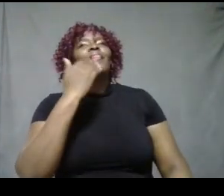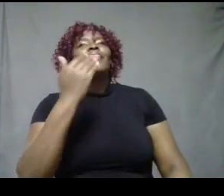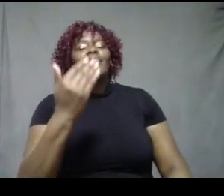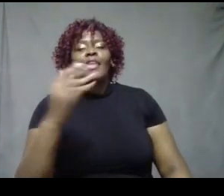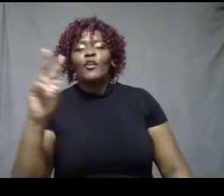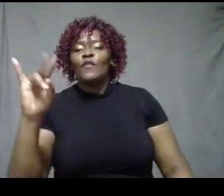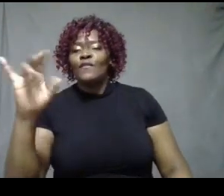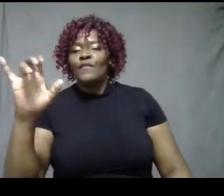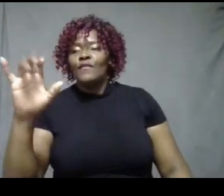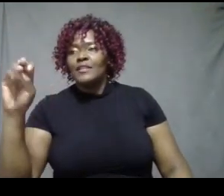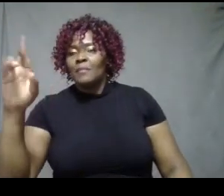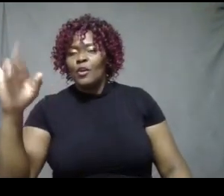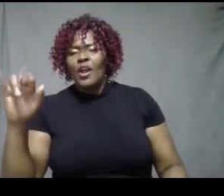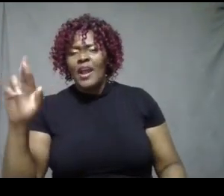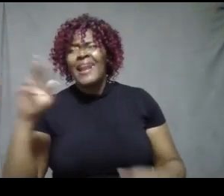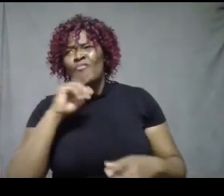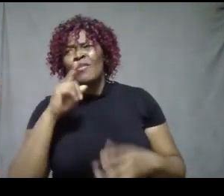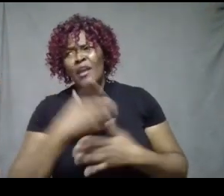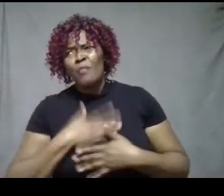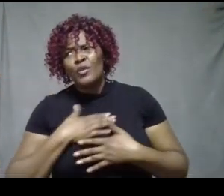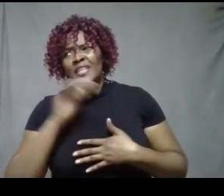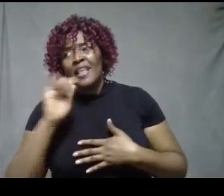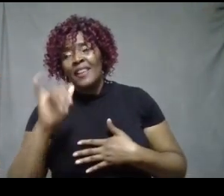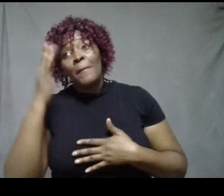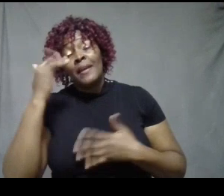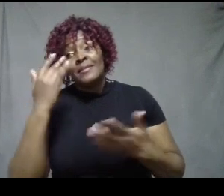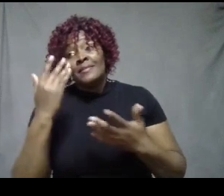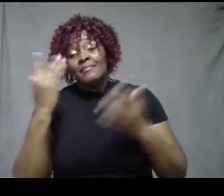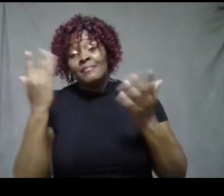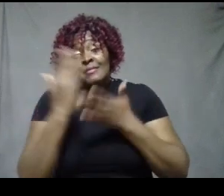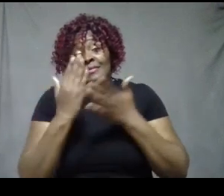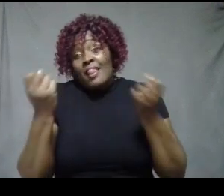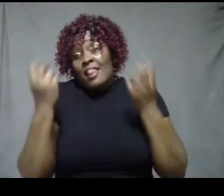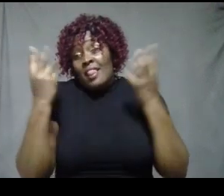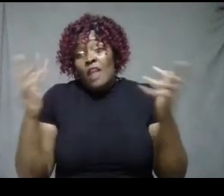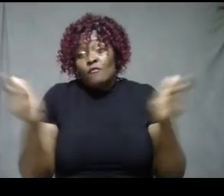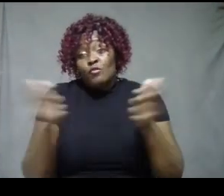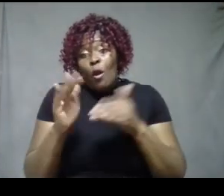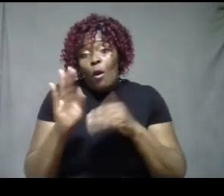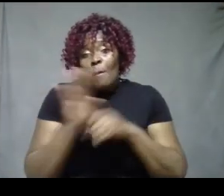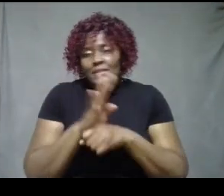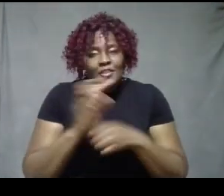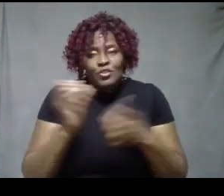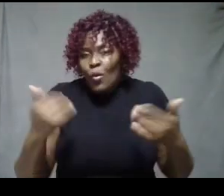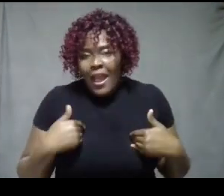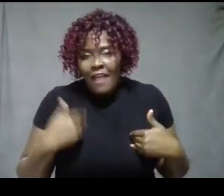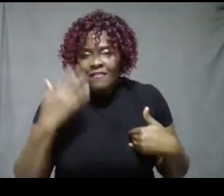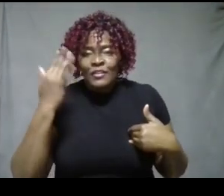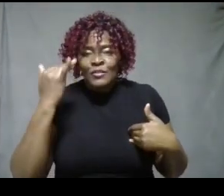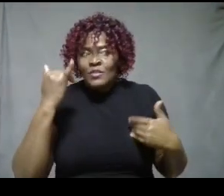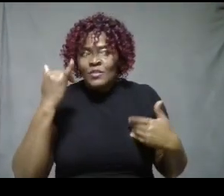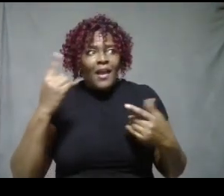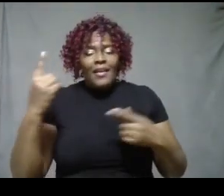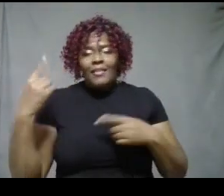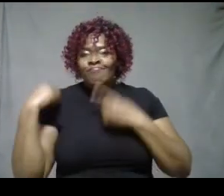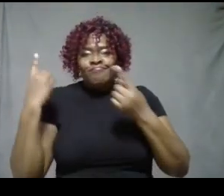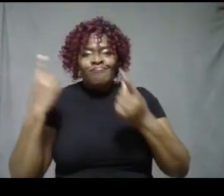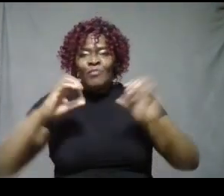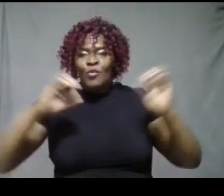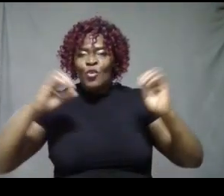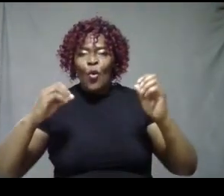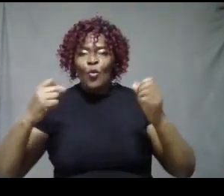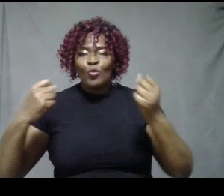that point because there are a lot of small businesses who may not have these things. And so that's why they have not been able to get any kind of support